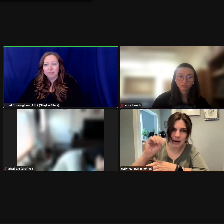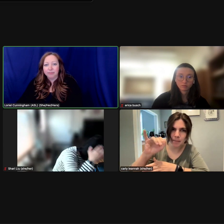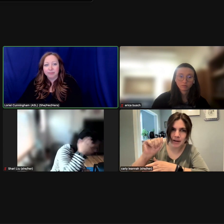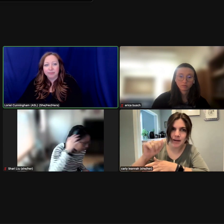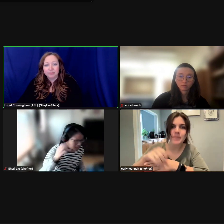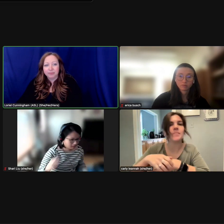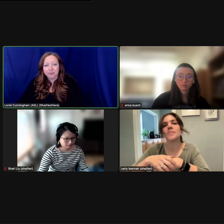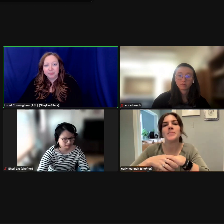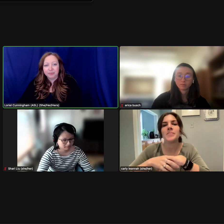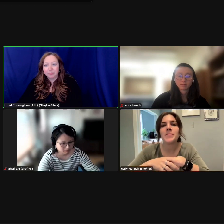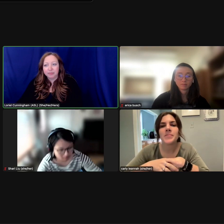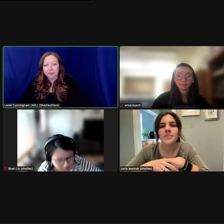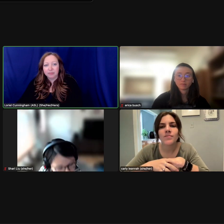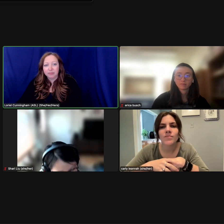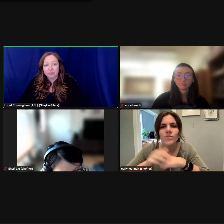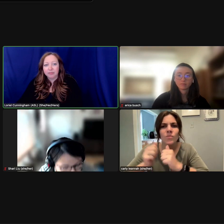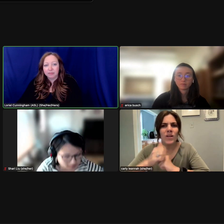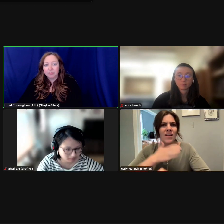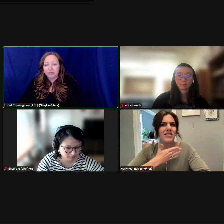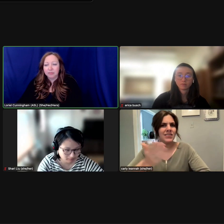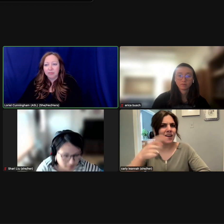academia.